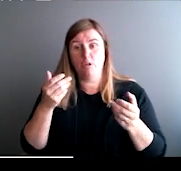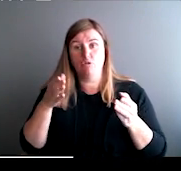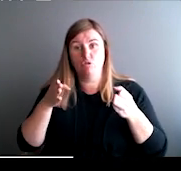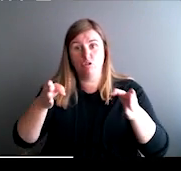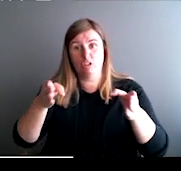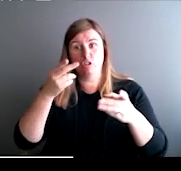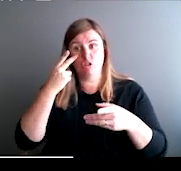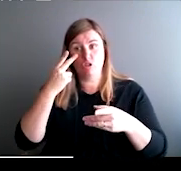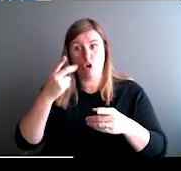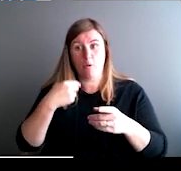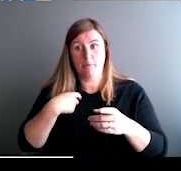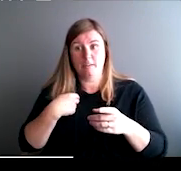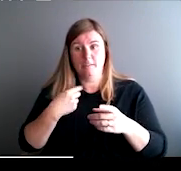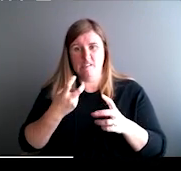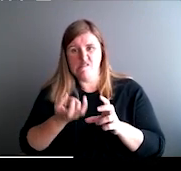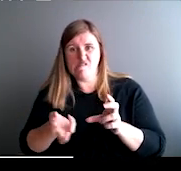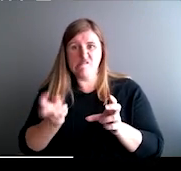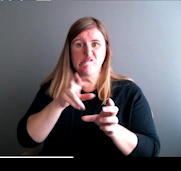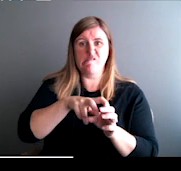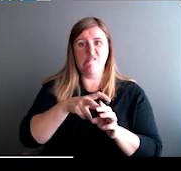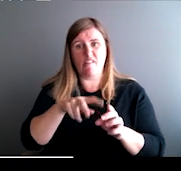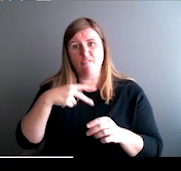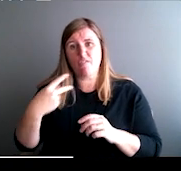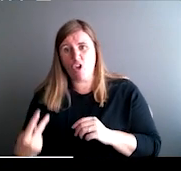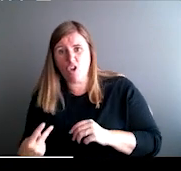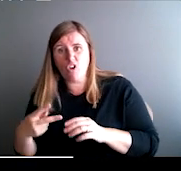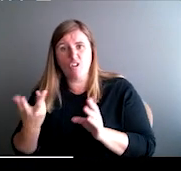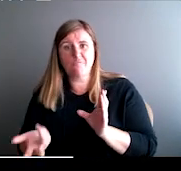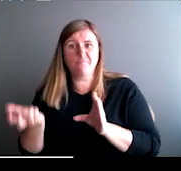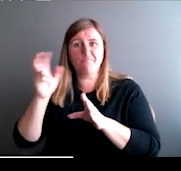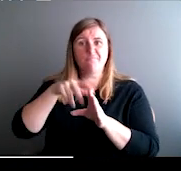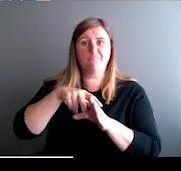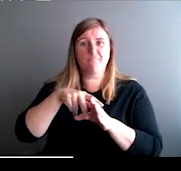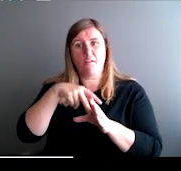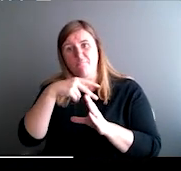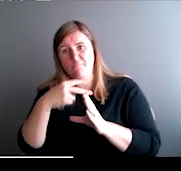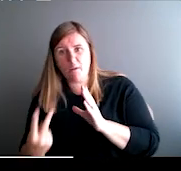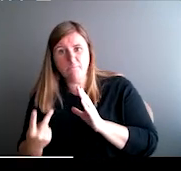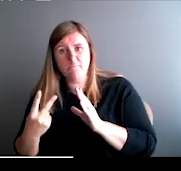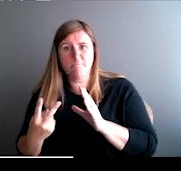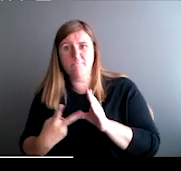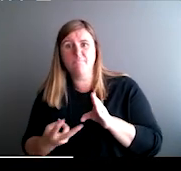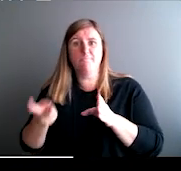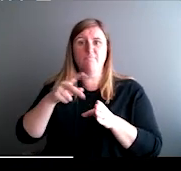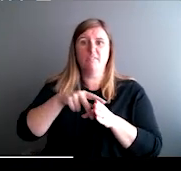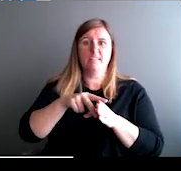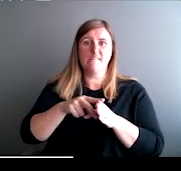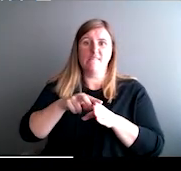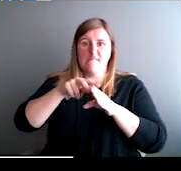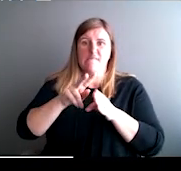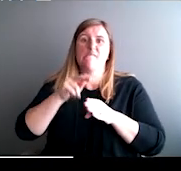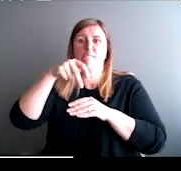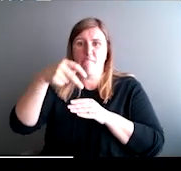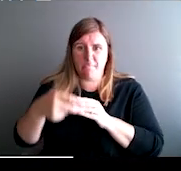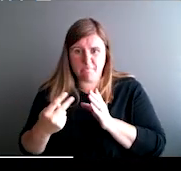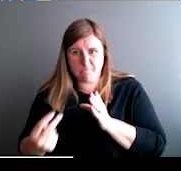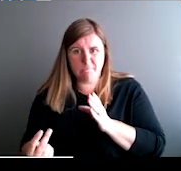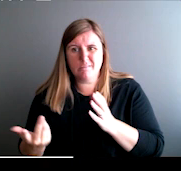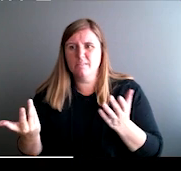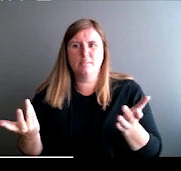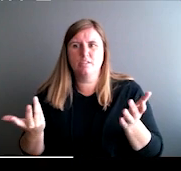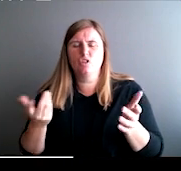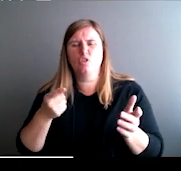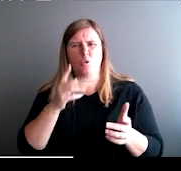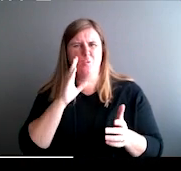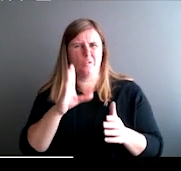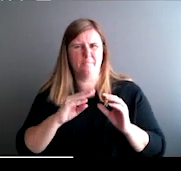and saw me trying to get on the bike and falling over and failing to get off the curb without falling over, you